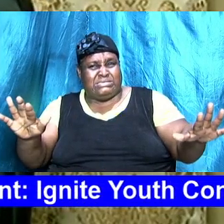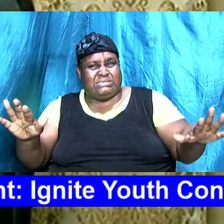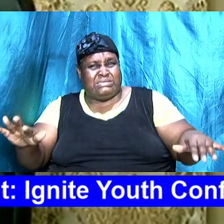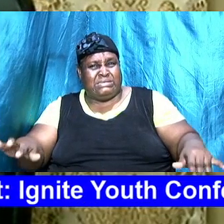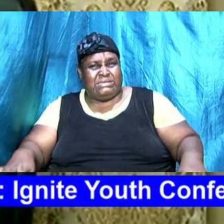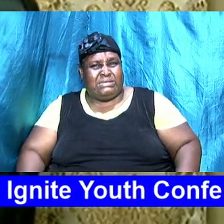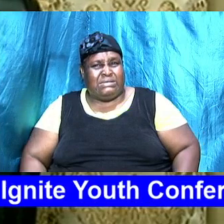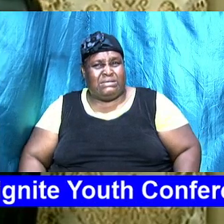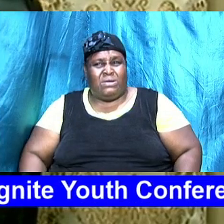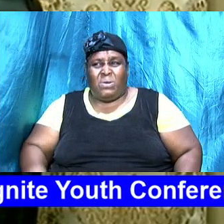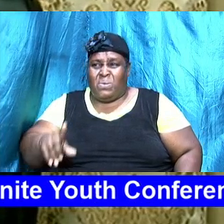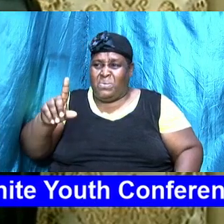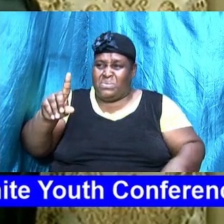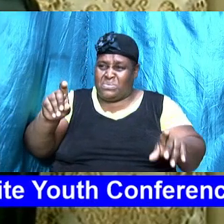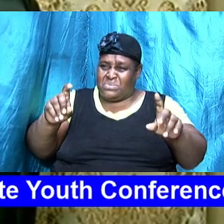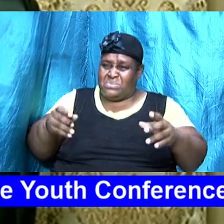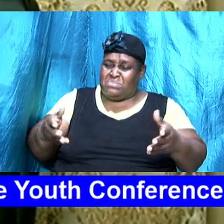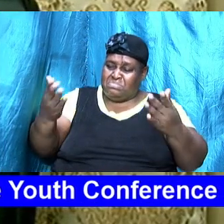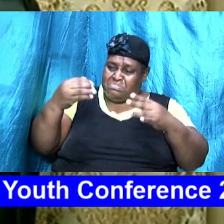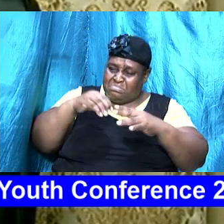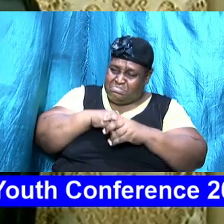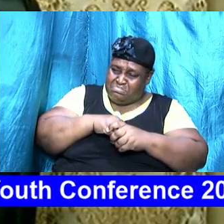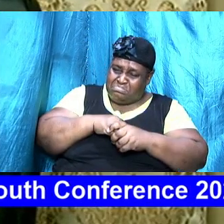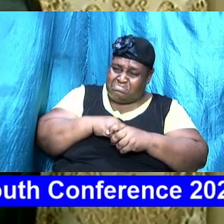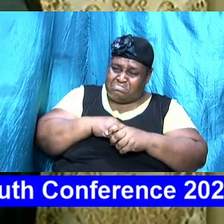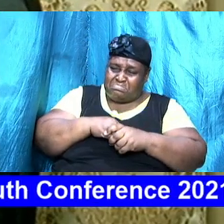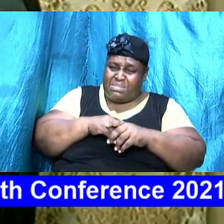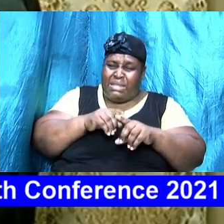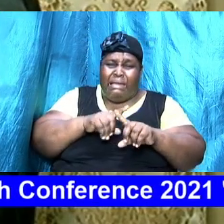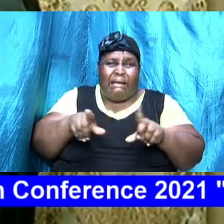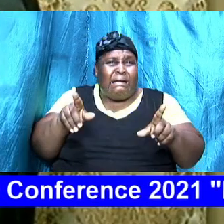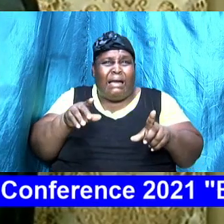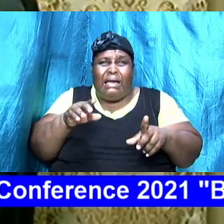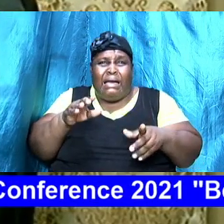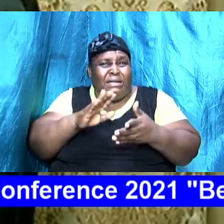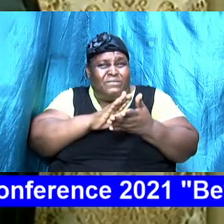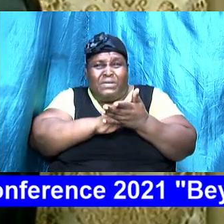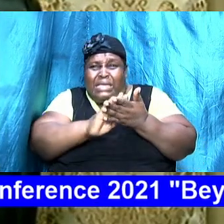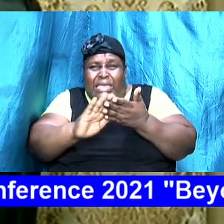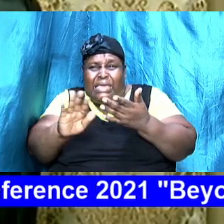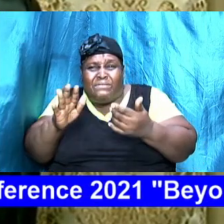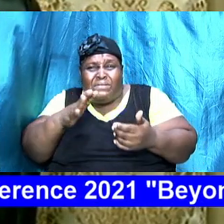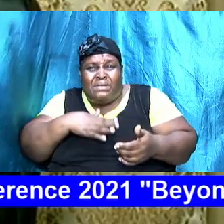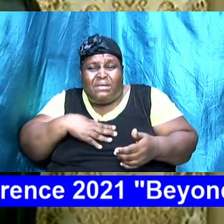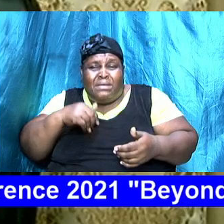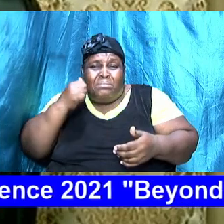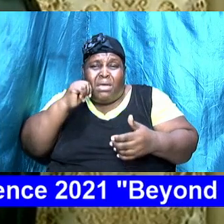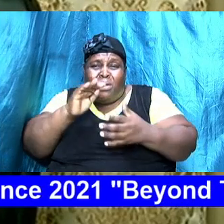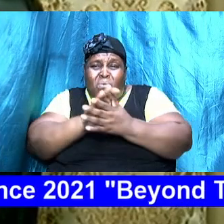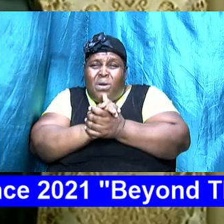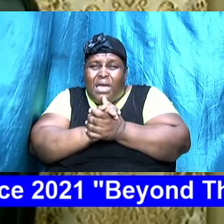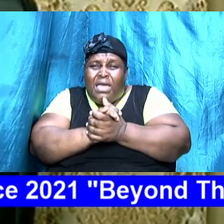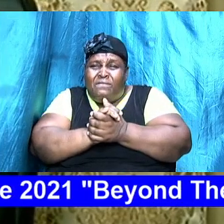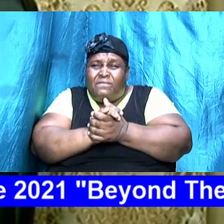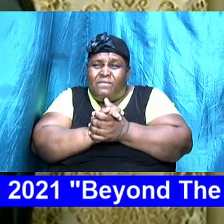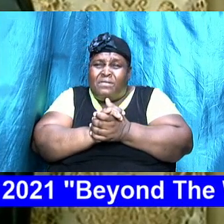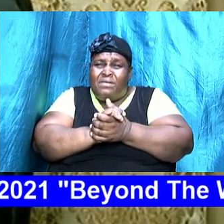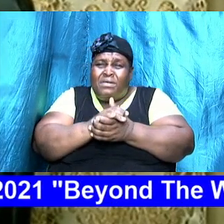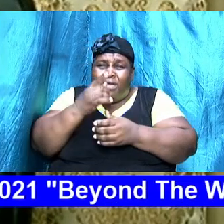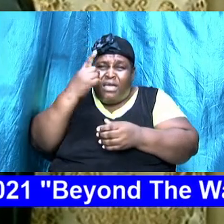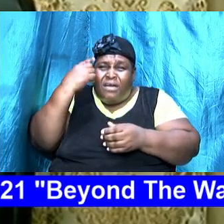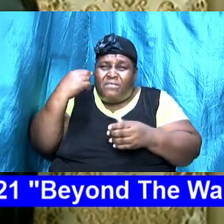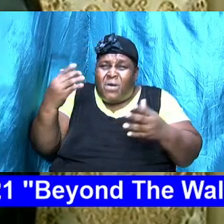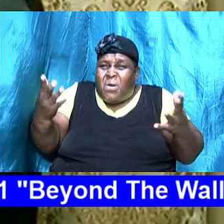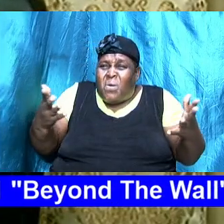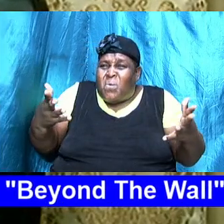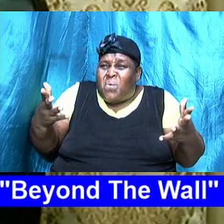one question came in. I cannot forgive my wife based on what she has done. And her wife also